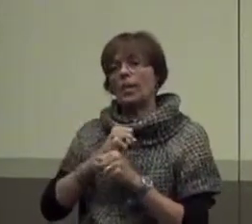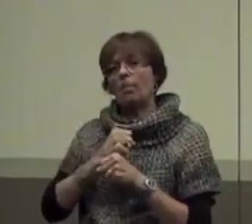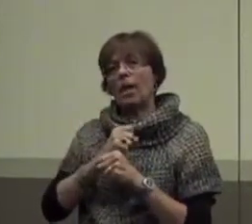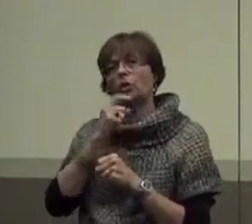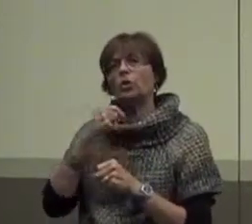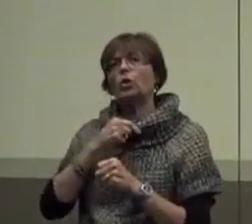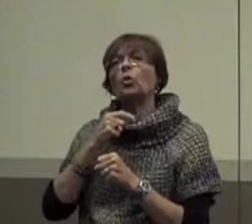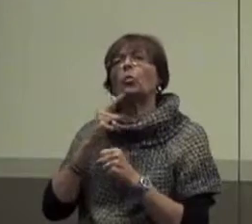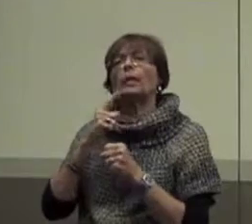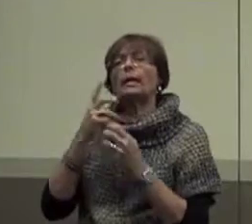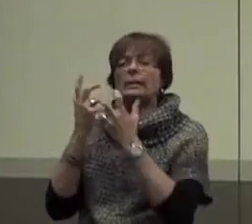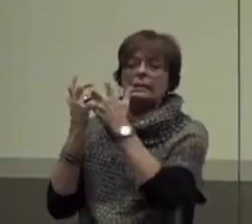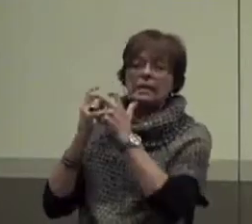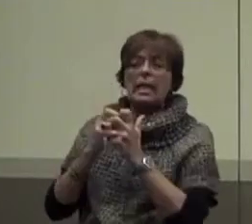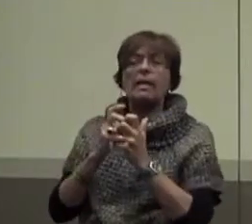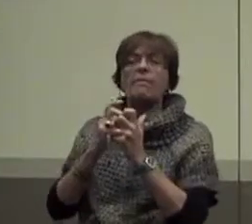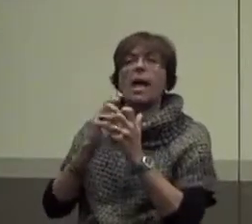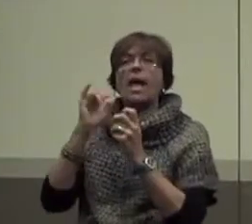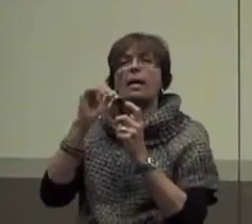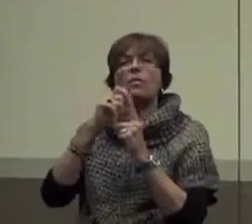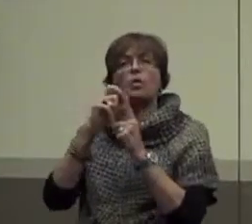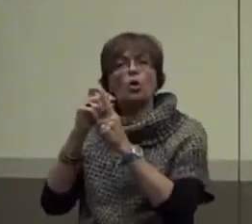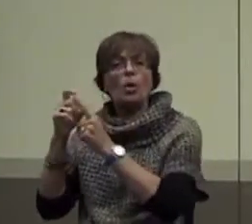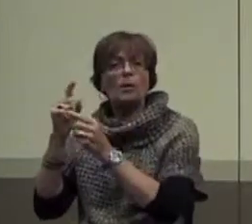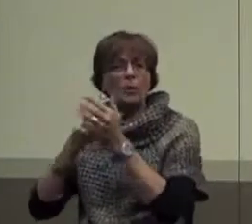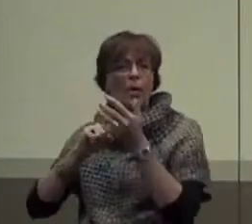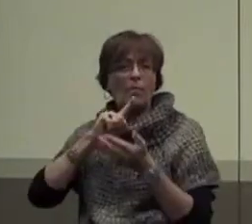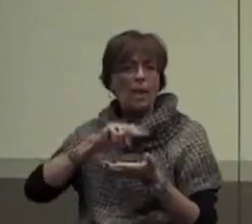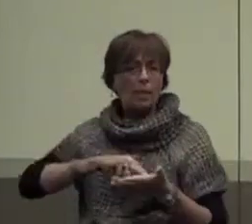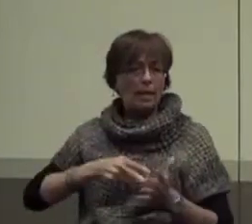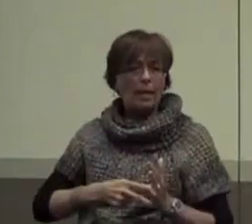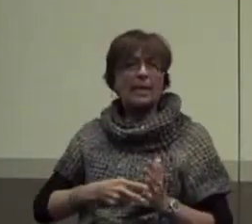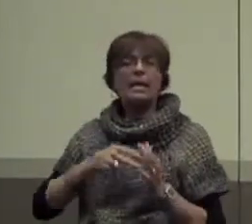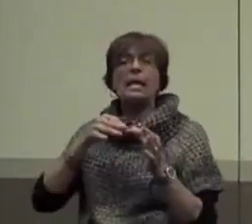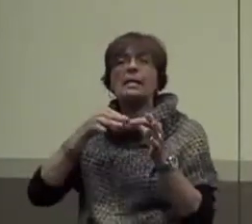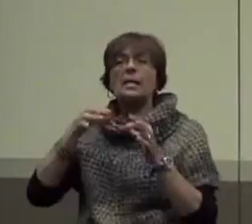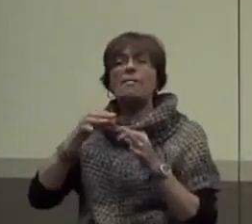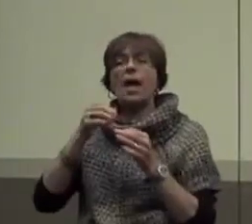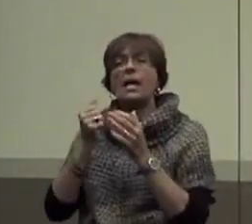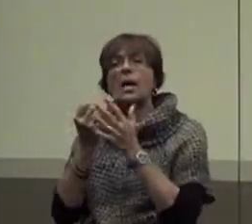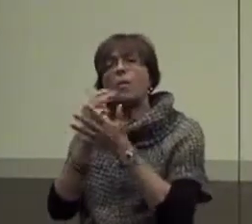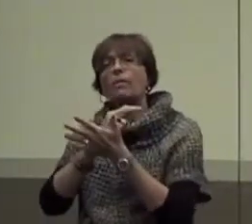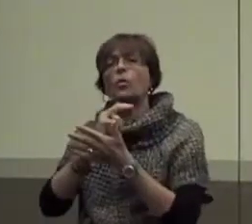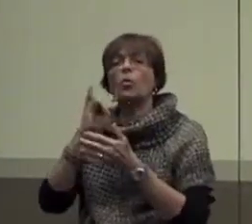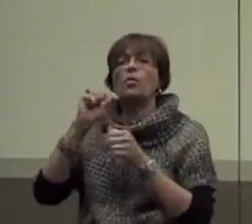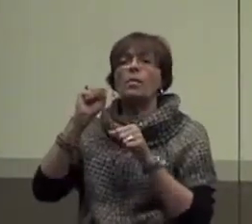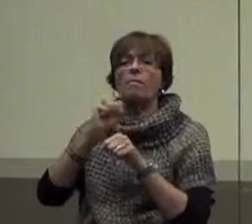we solidify what these terms mean, kind of a final review. What are the